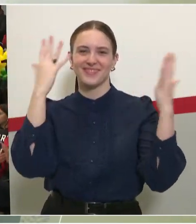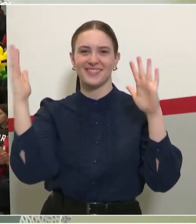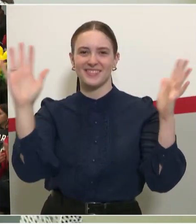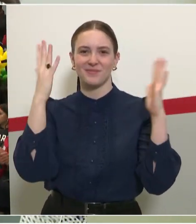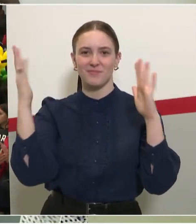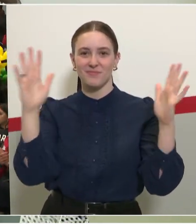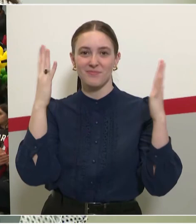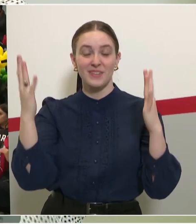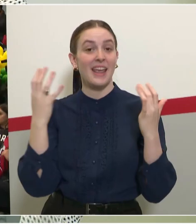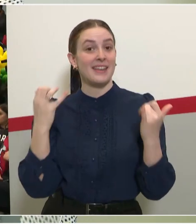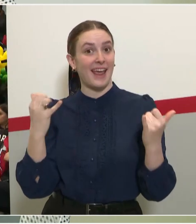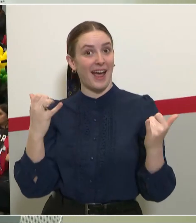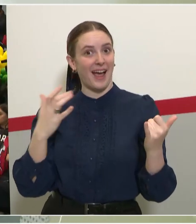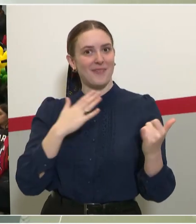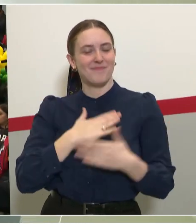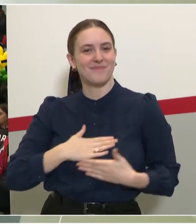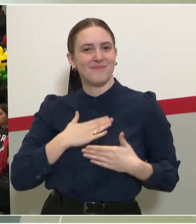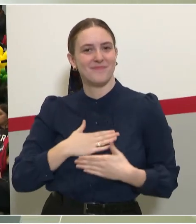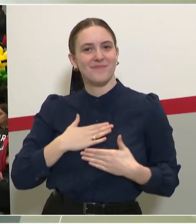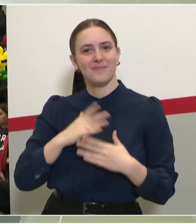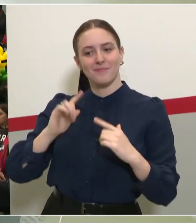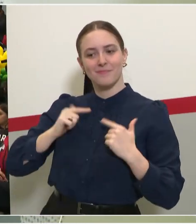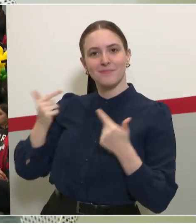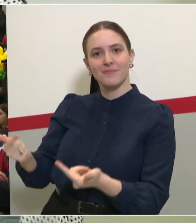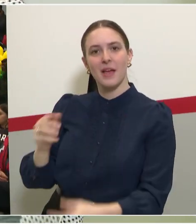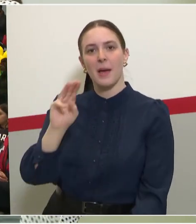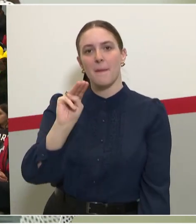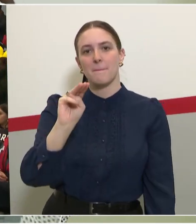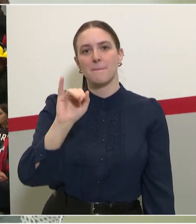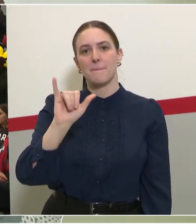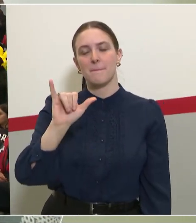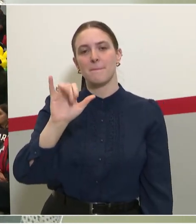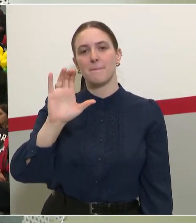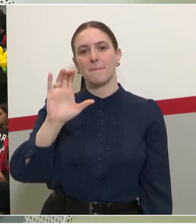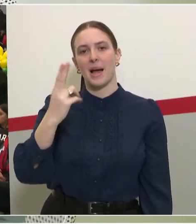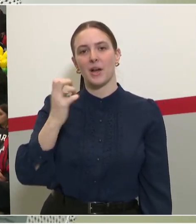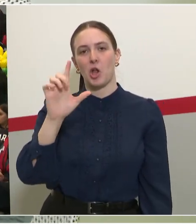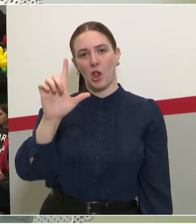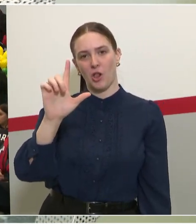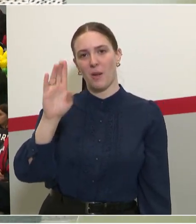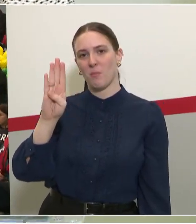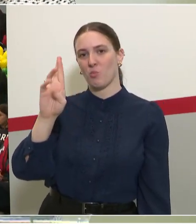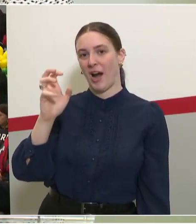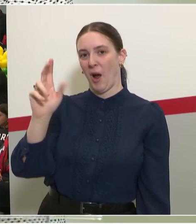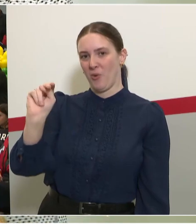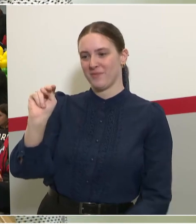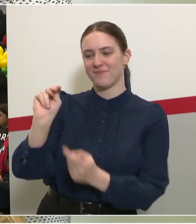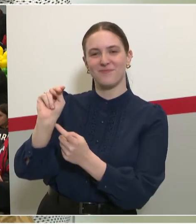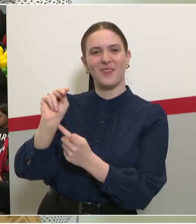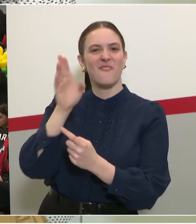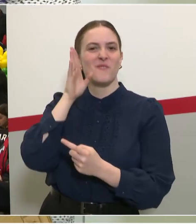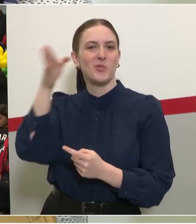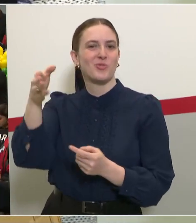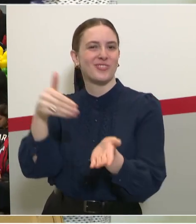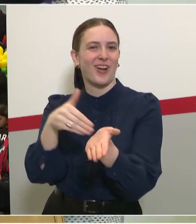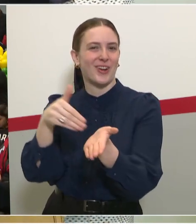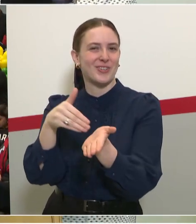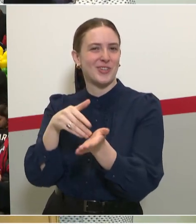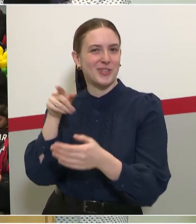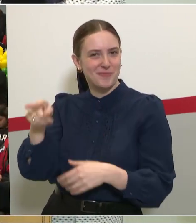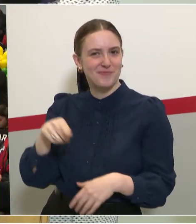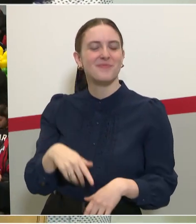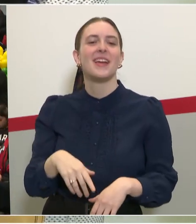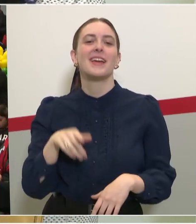And now it is my pleasure to introduce Michael Brown, our future Dr. Michael Brown. He is